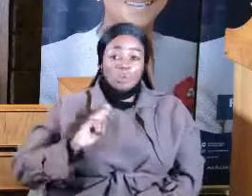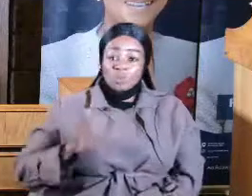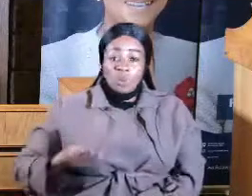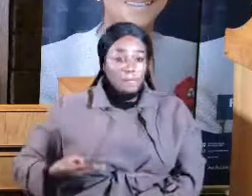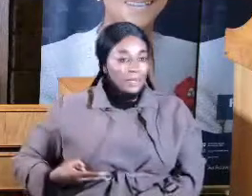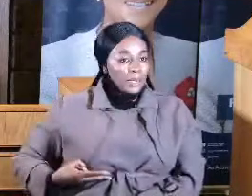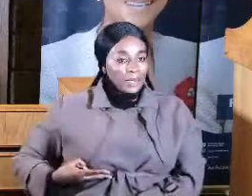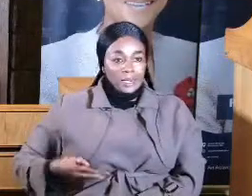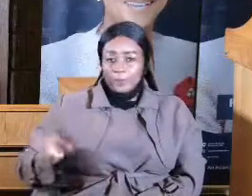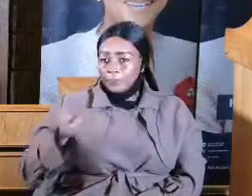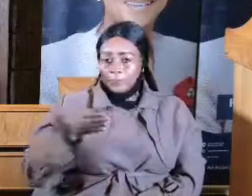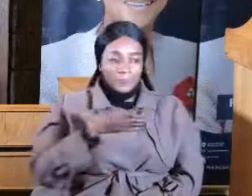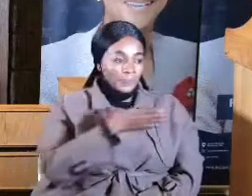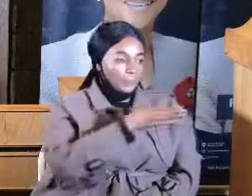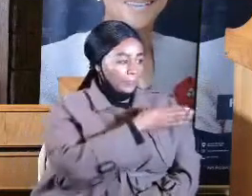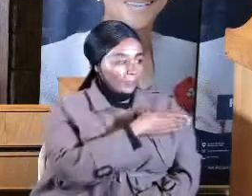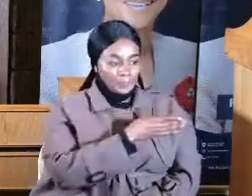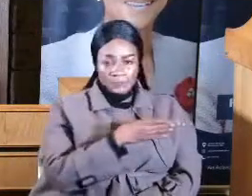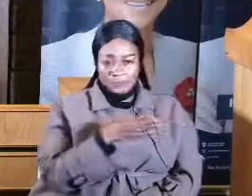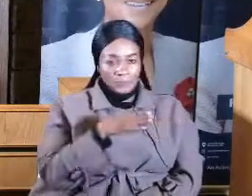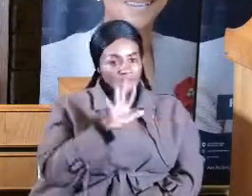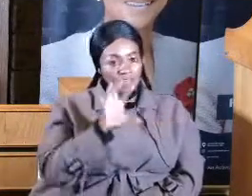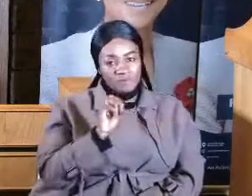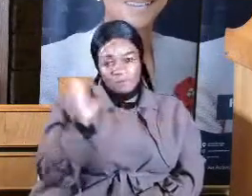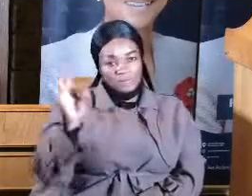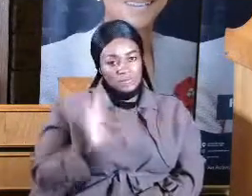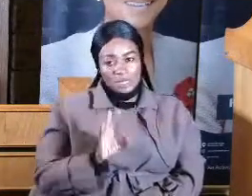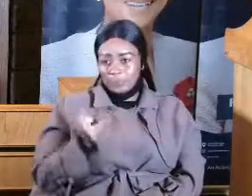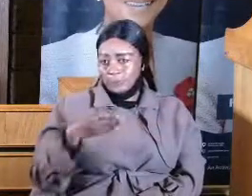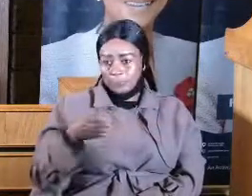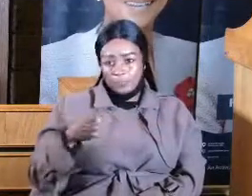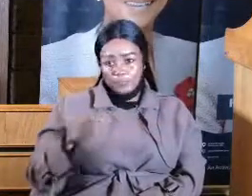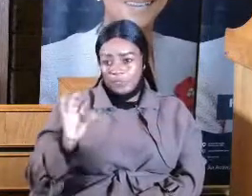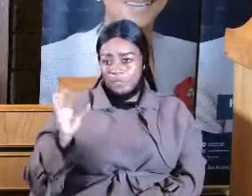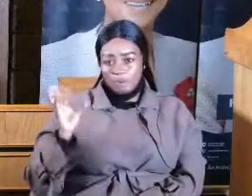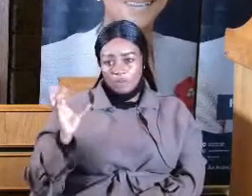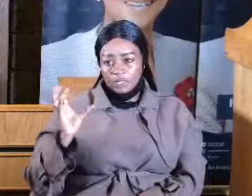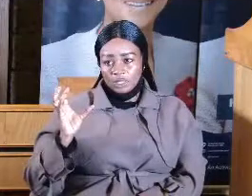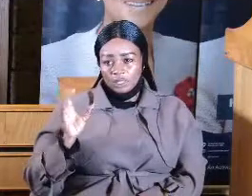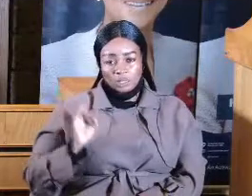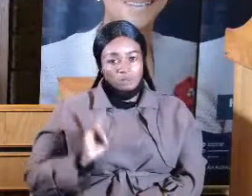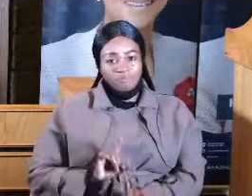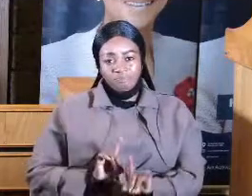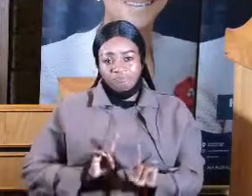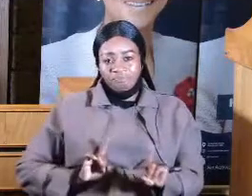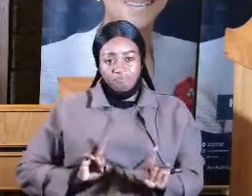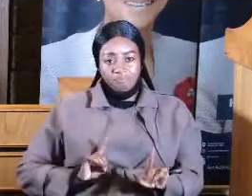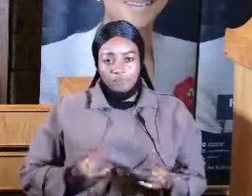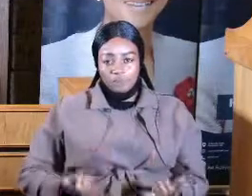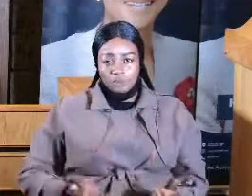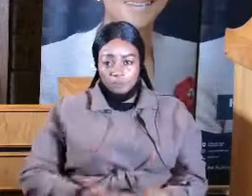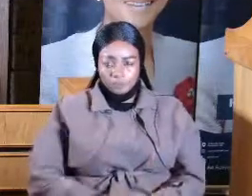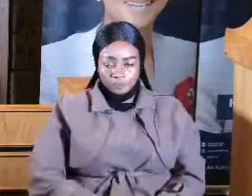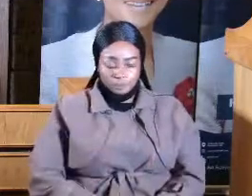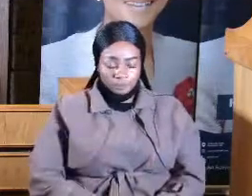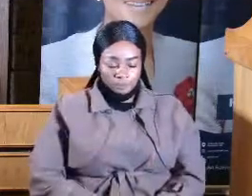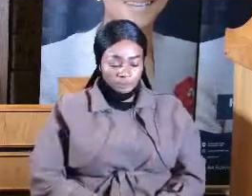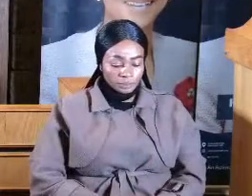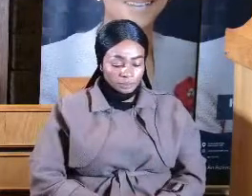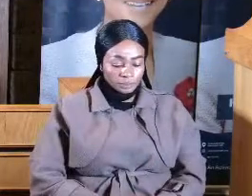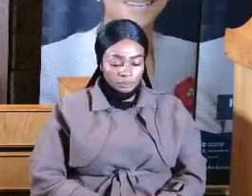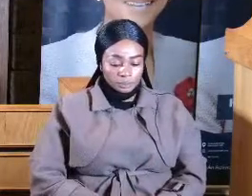not there yet at 50% in the province. Majority.